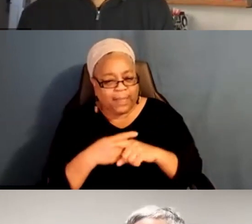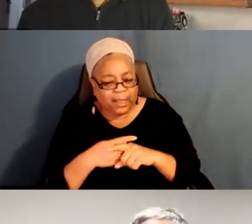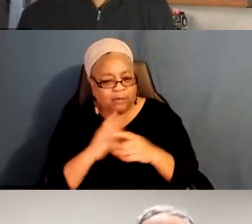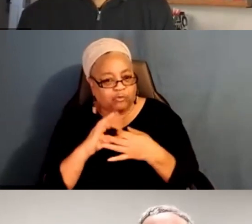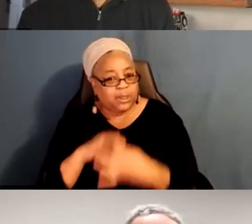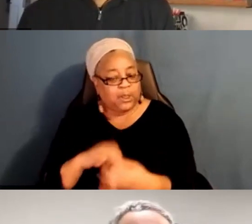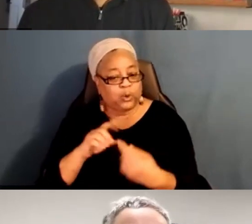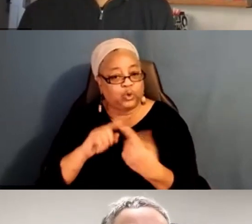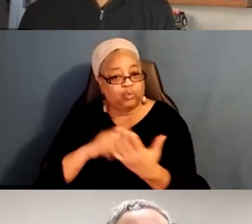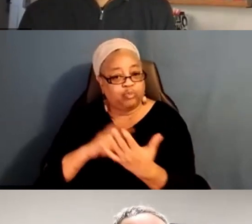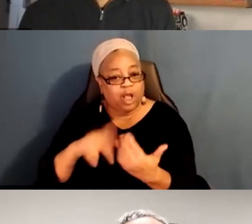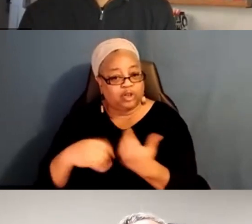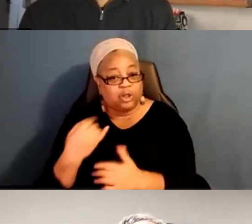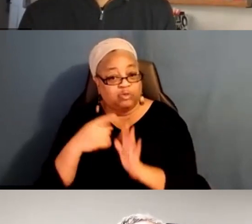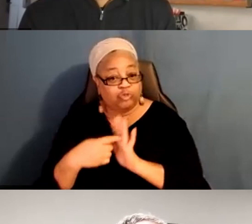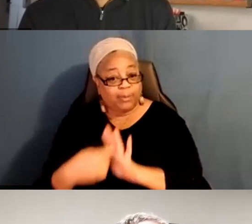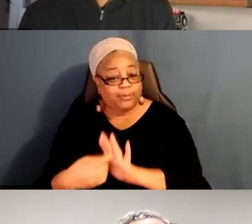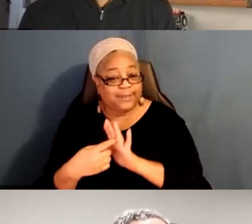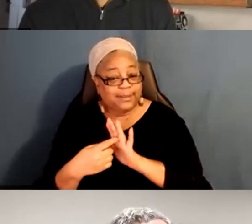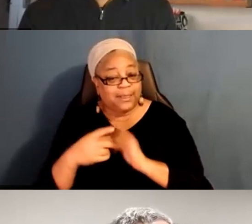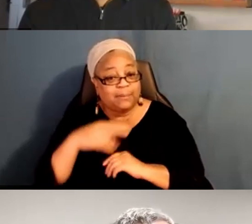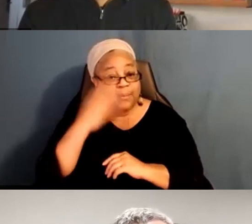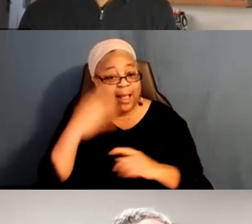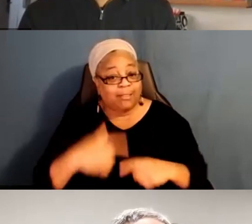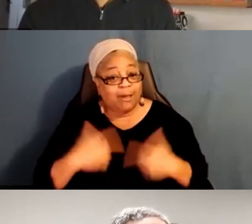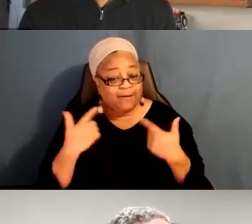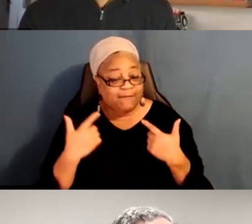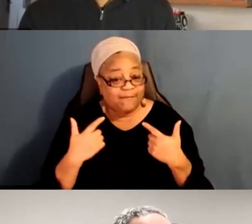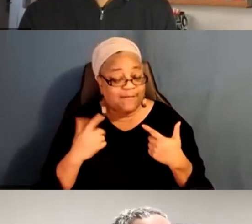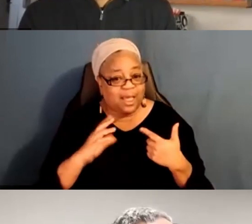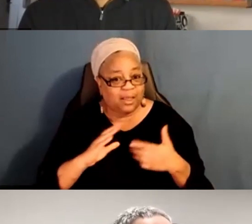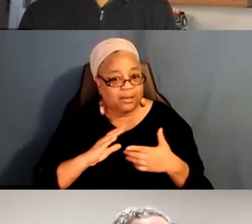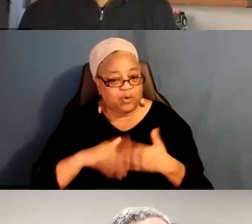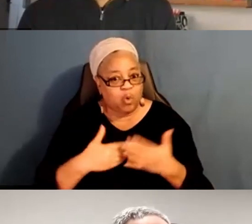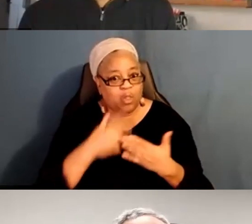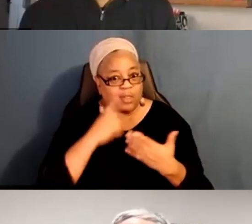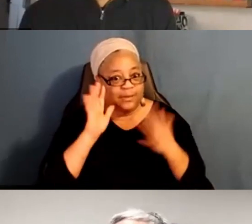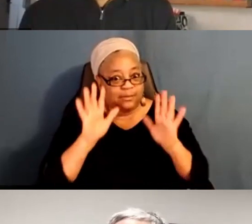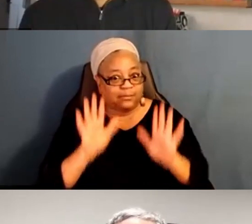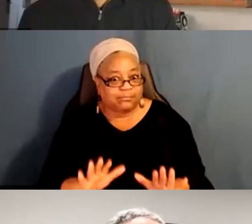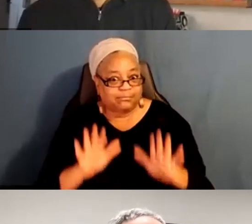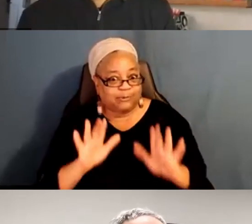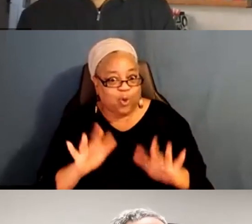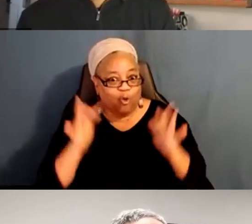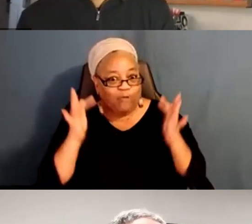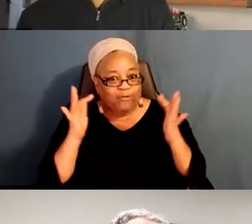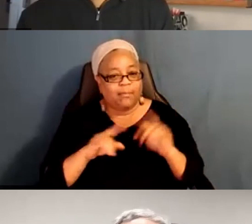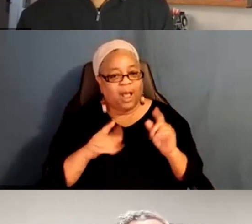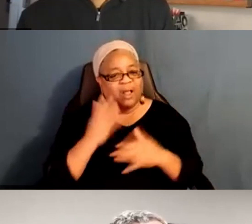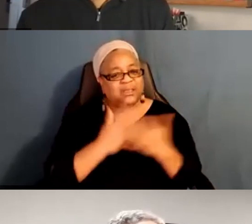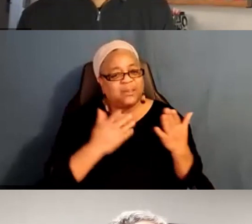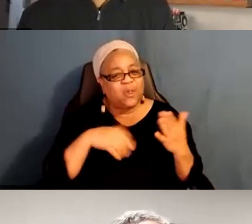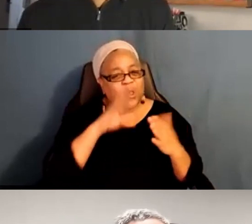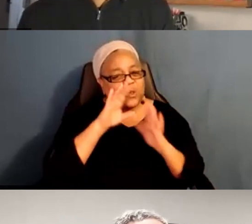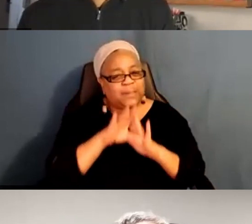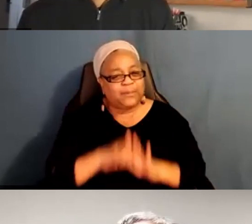to the project of representing Black life in all of its glory, but some of these images sort of